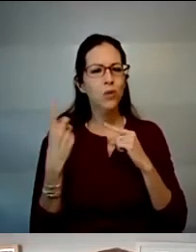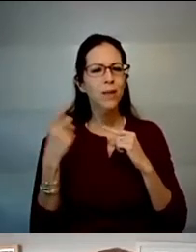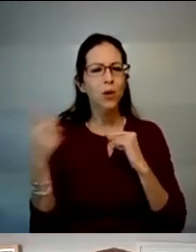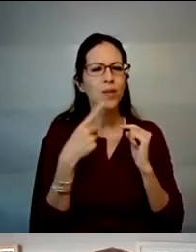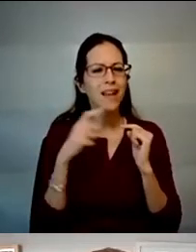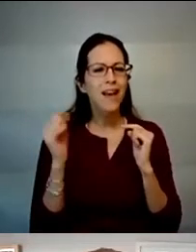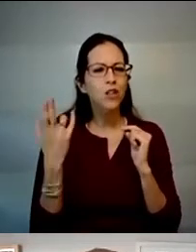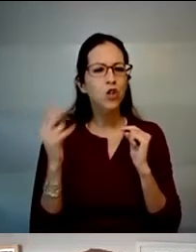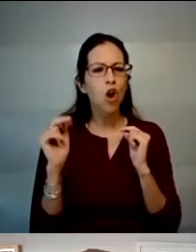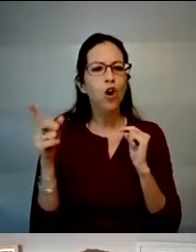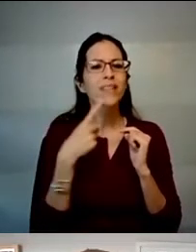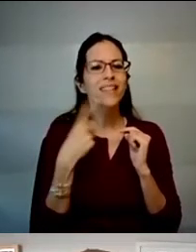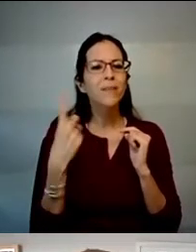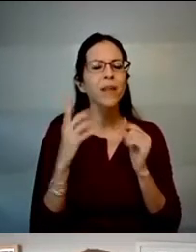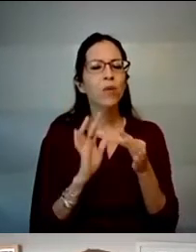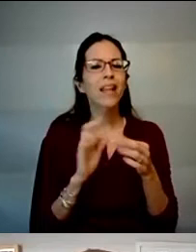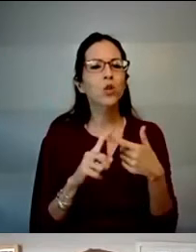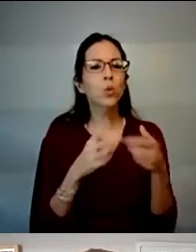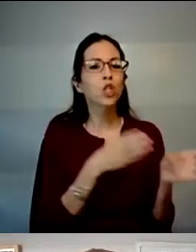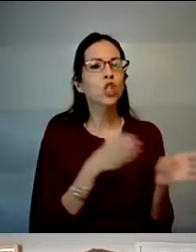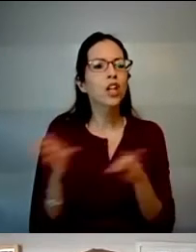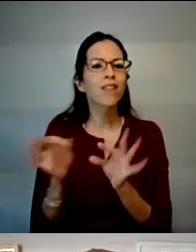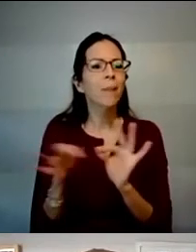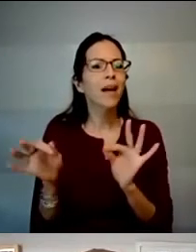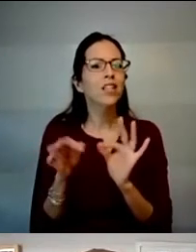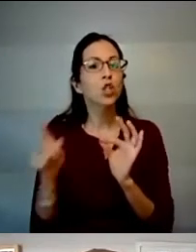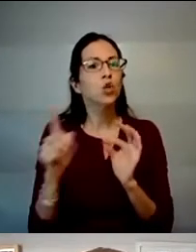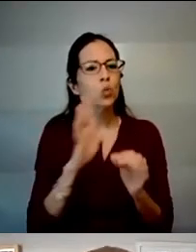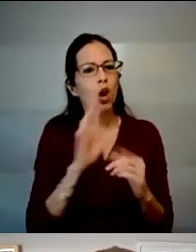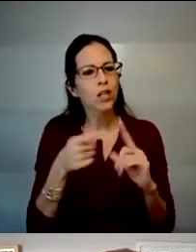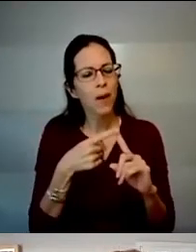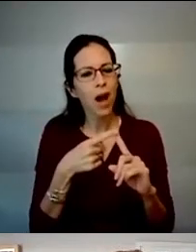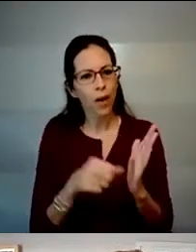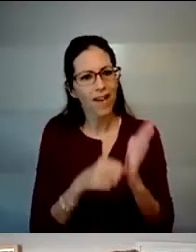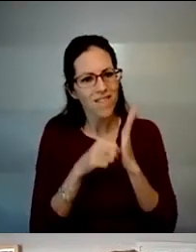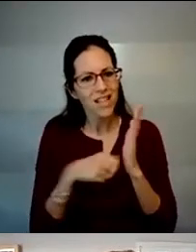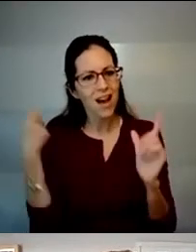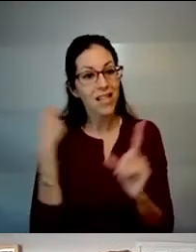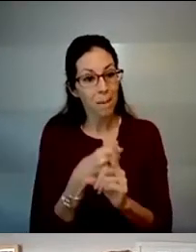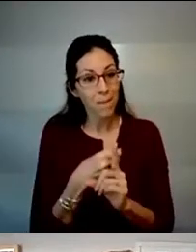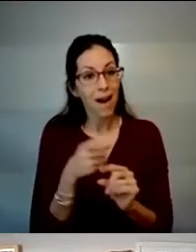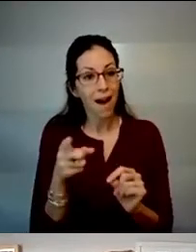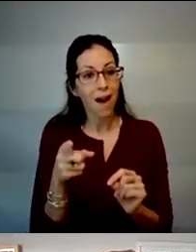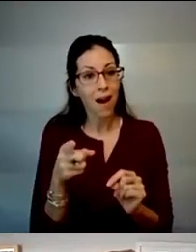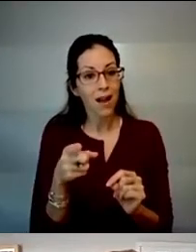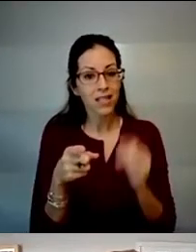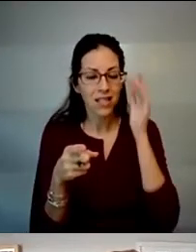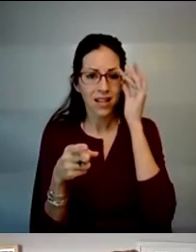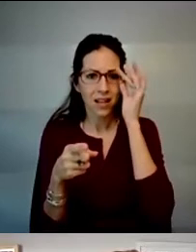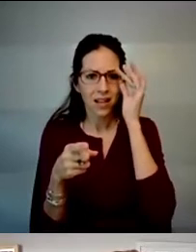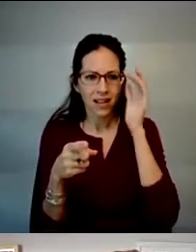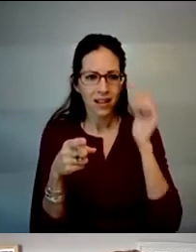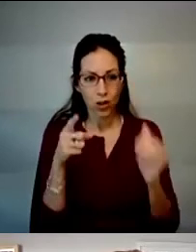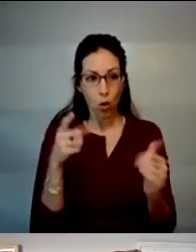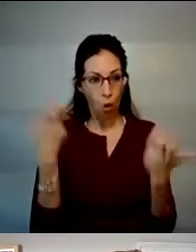too, related to the shift in messaging. You talked a little bit about emphasizing impact in your message? And was that data you already